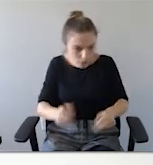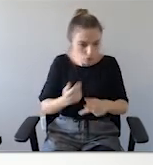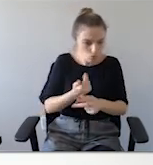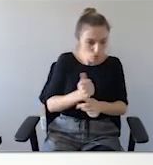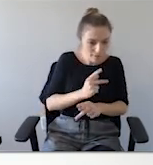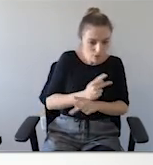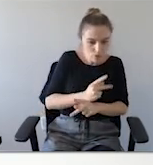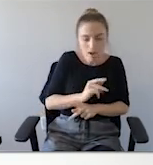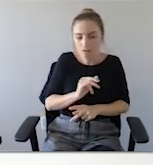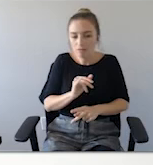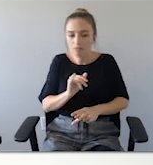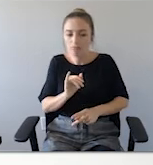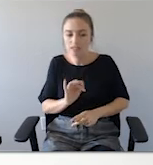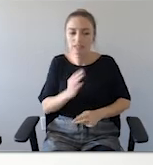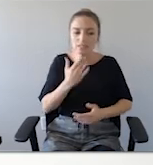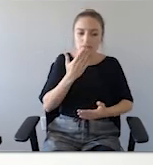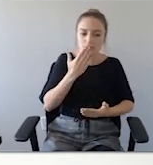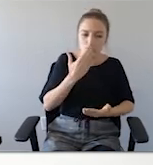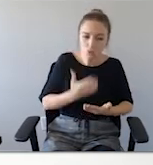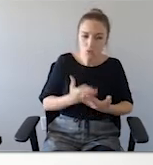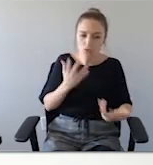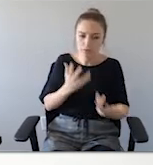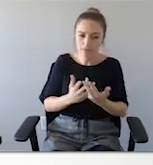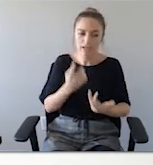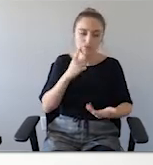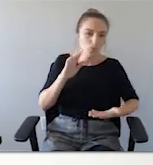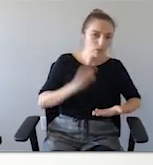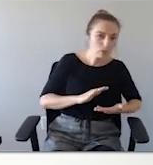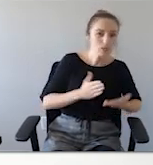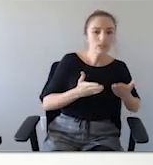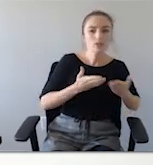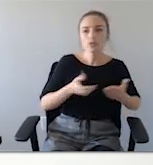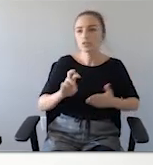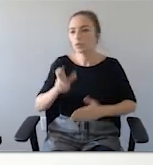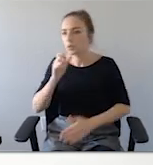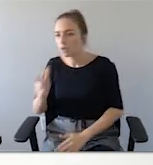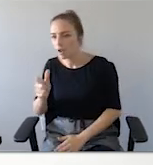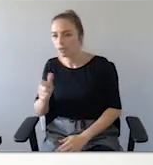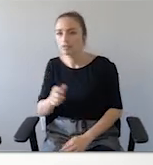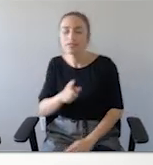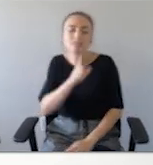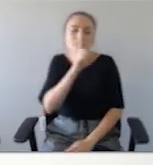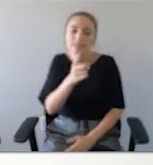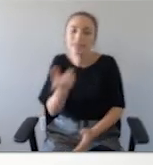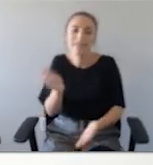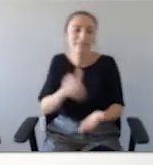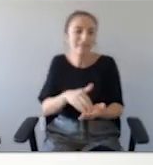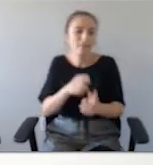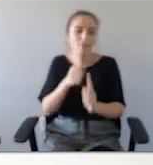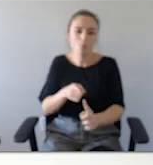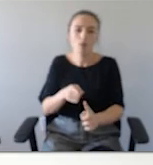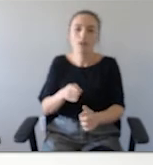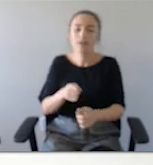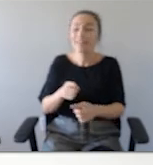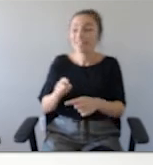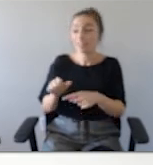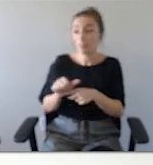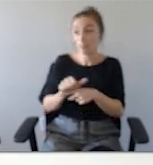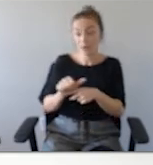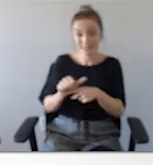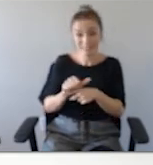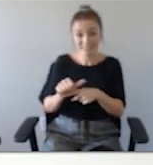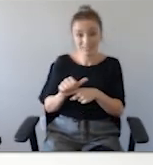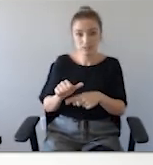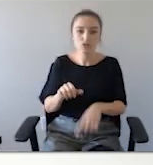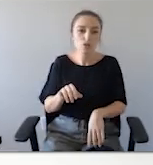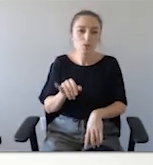not? And again, you only get that through practice. If you're showing up once a year to a meeting, you're